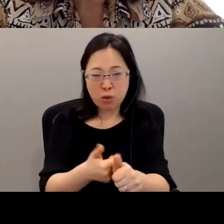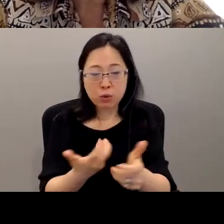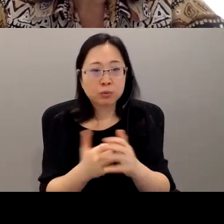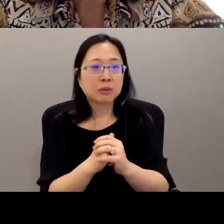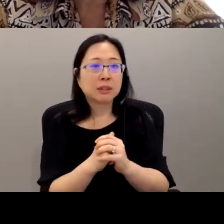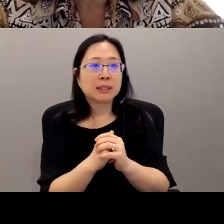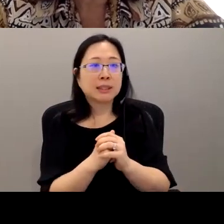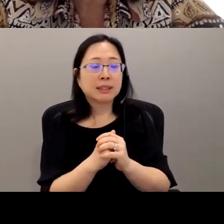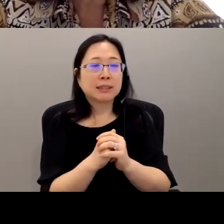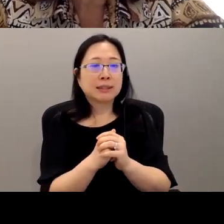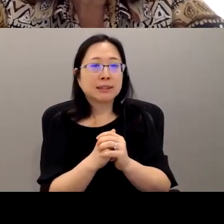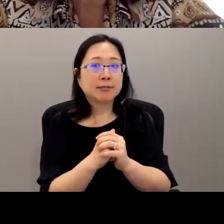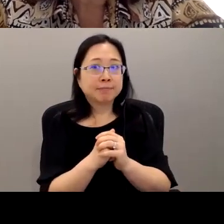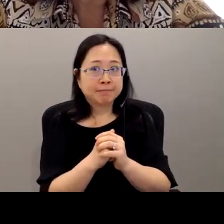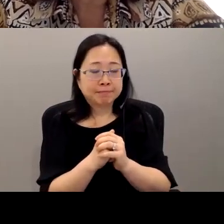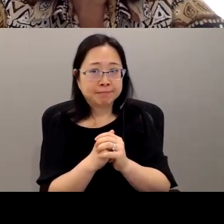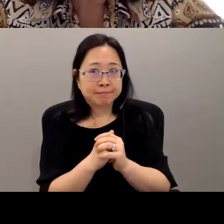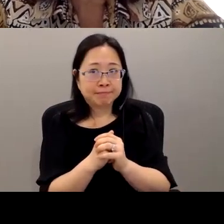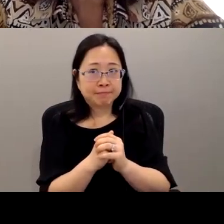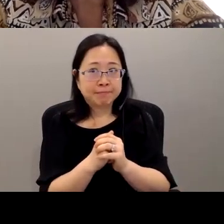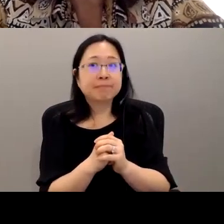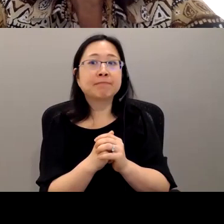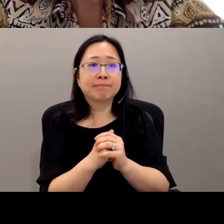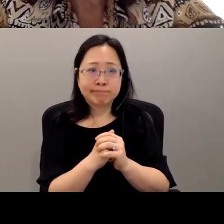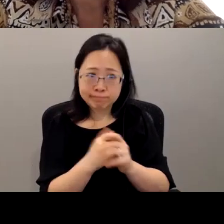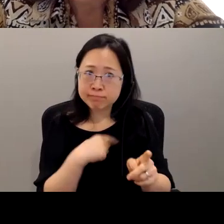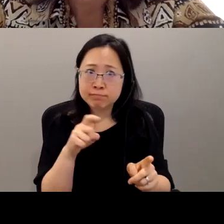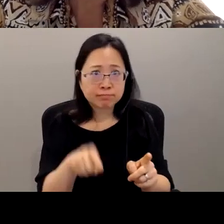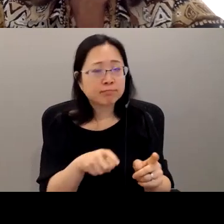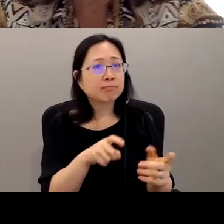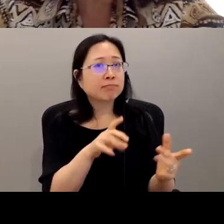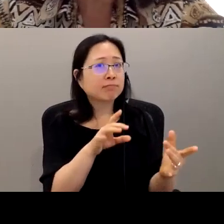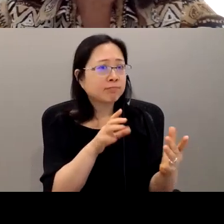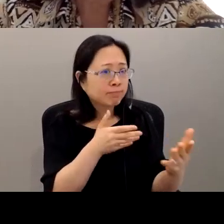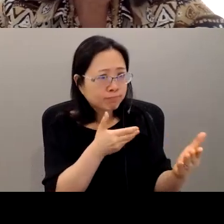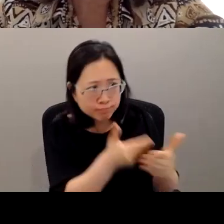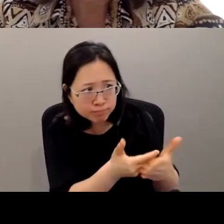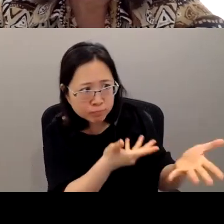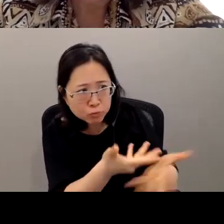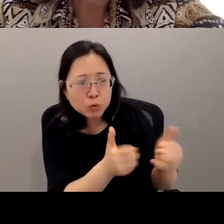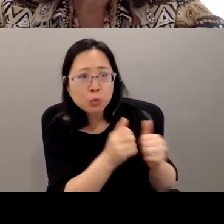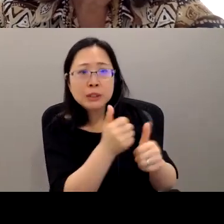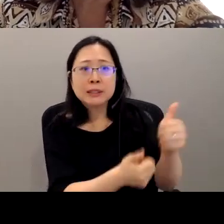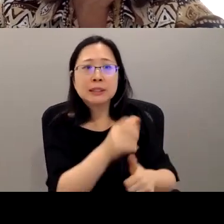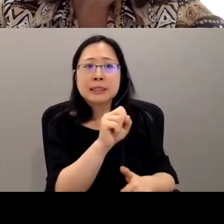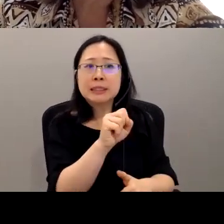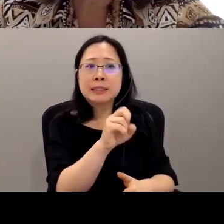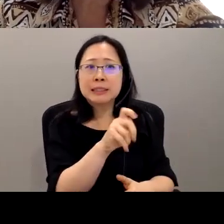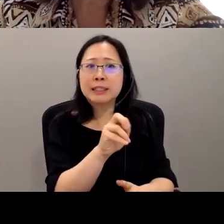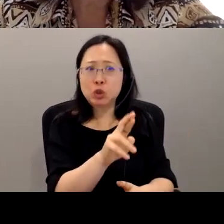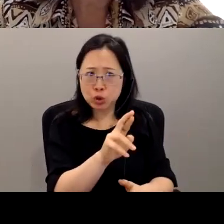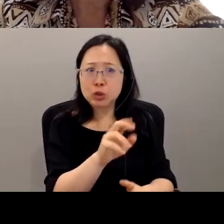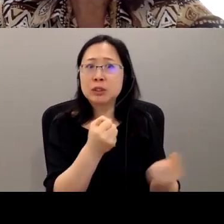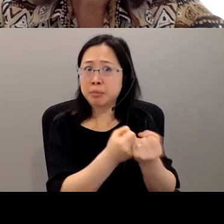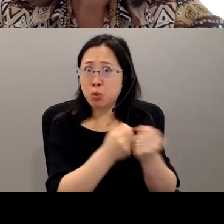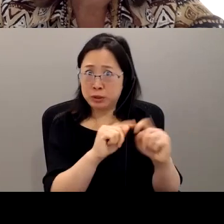close contact with the senior support team if they have sent us a referral, because we want to